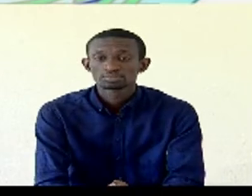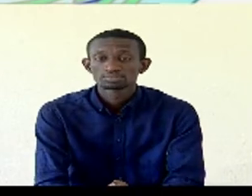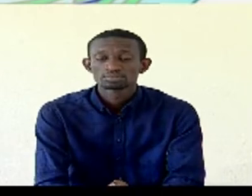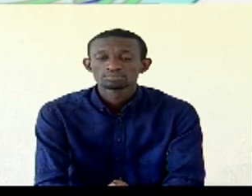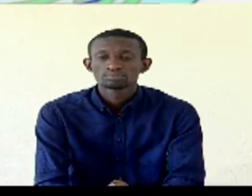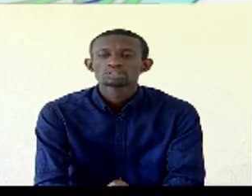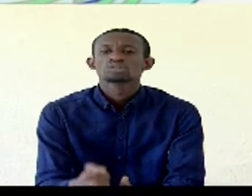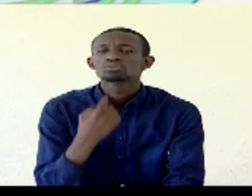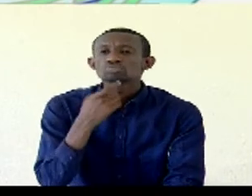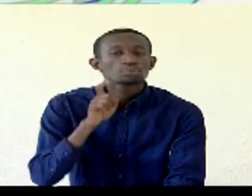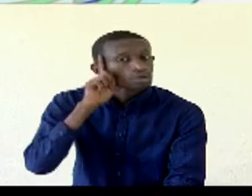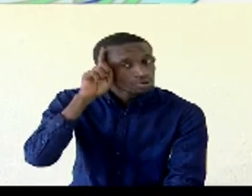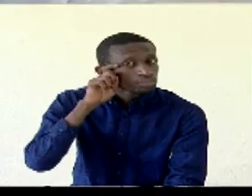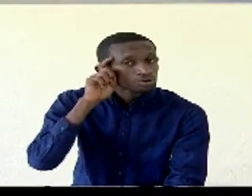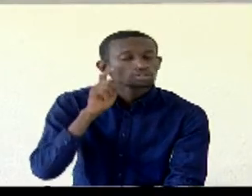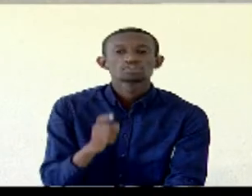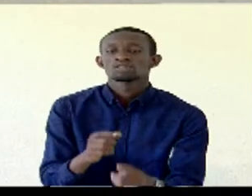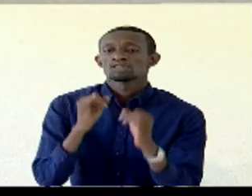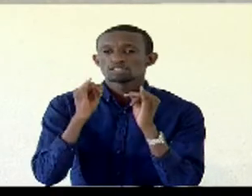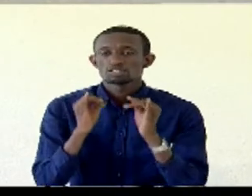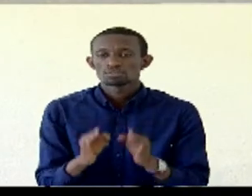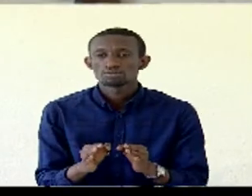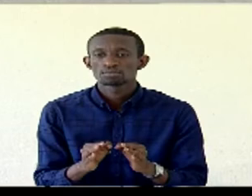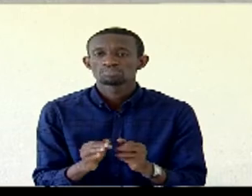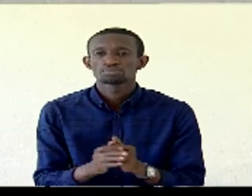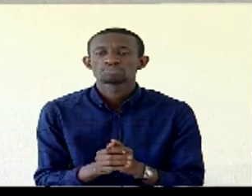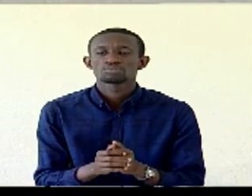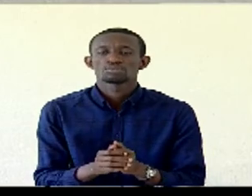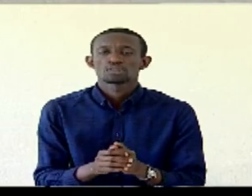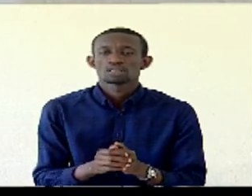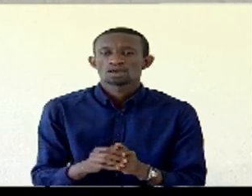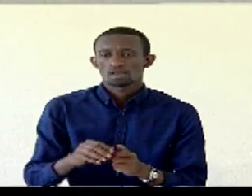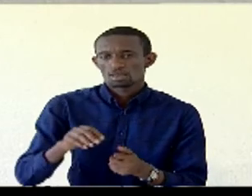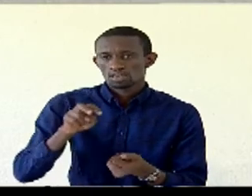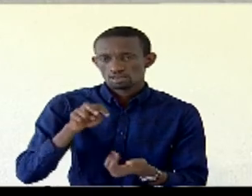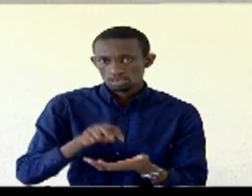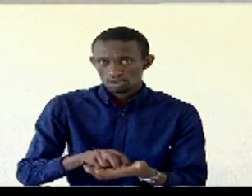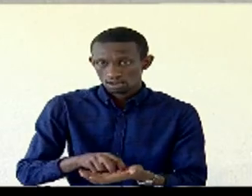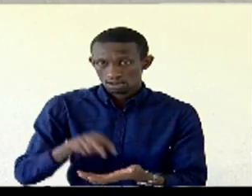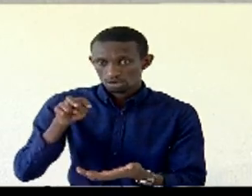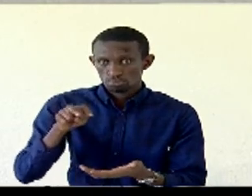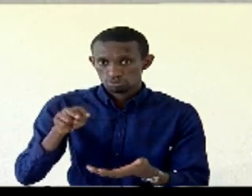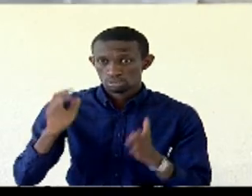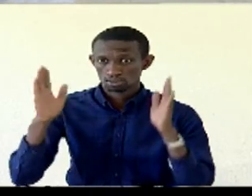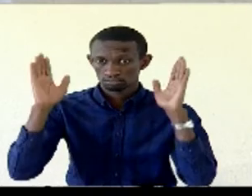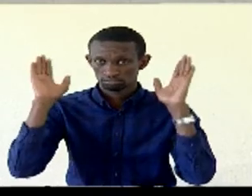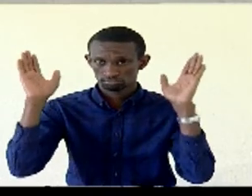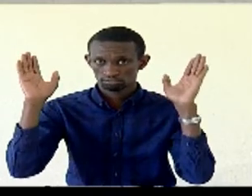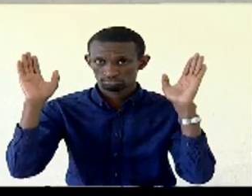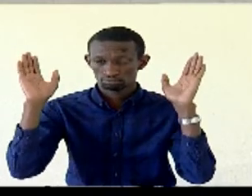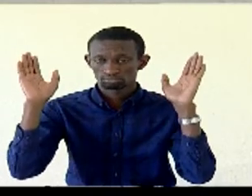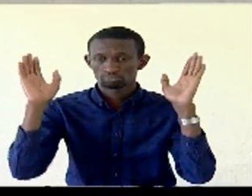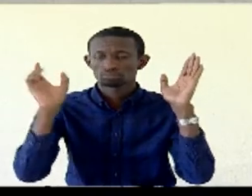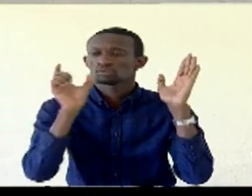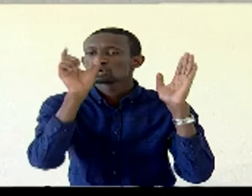So we need to think that if I'm standing up like this and I'm this way, someone gets a thread, holds